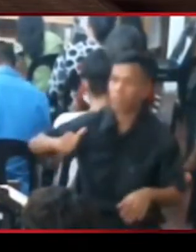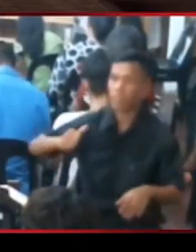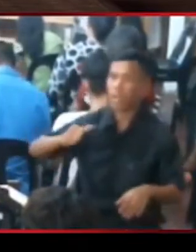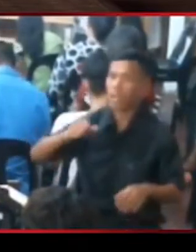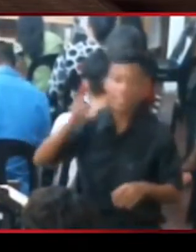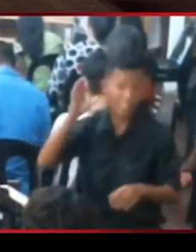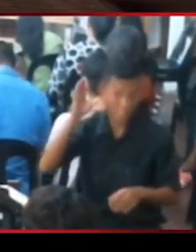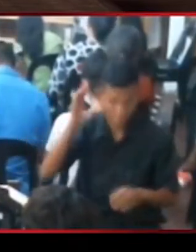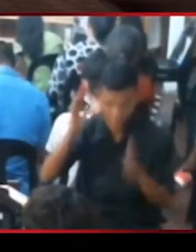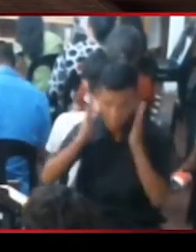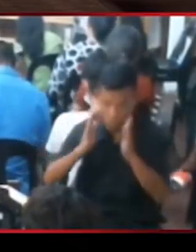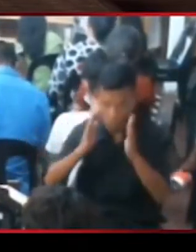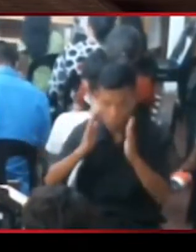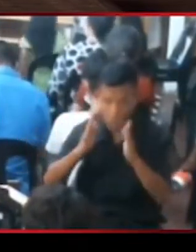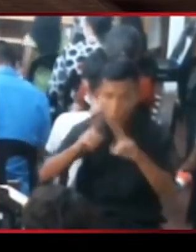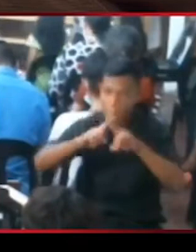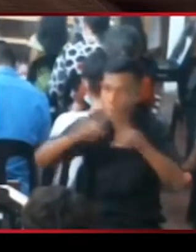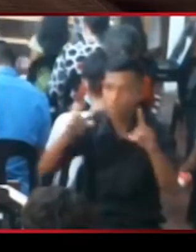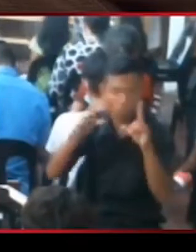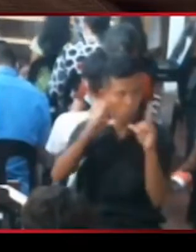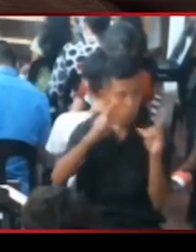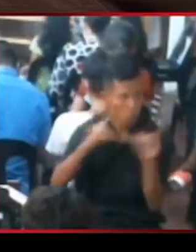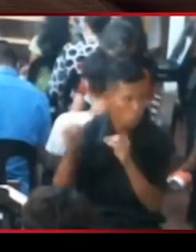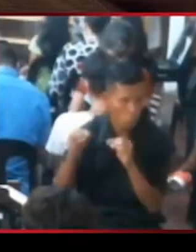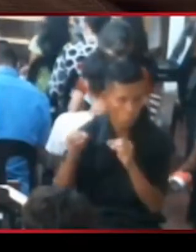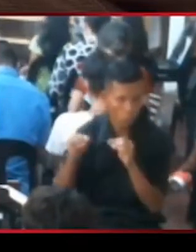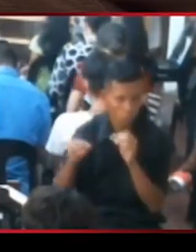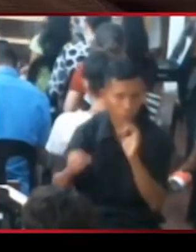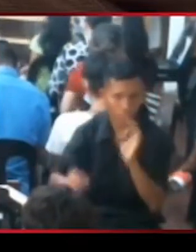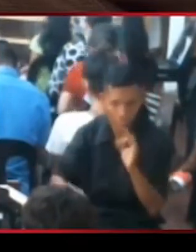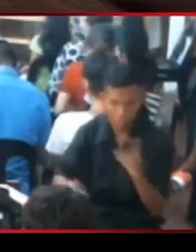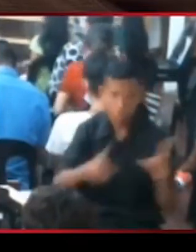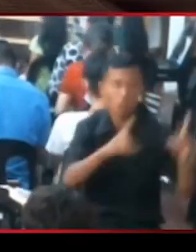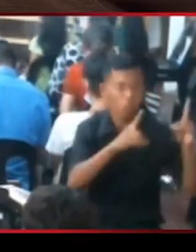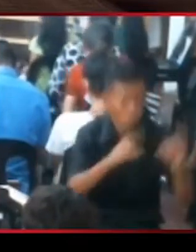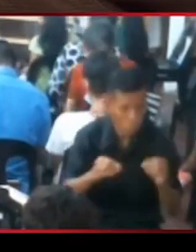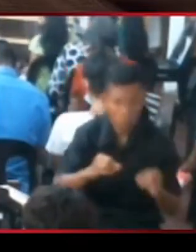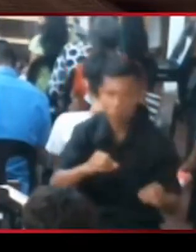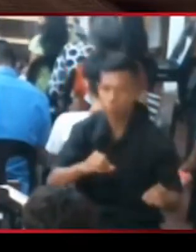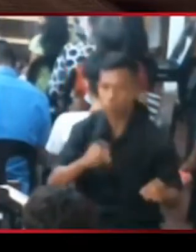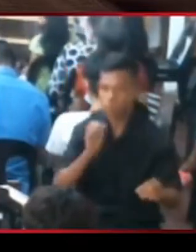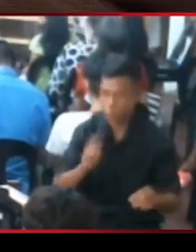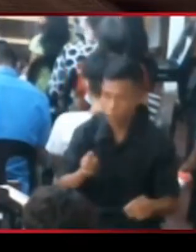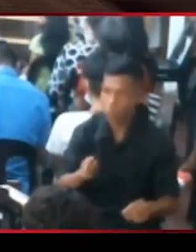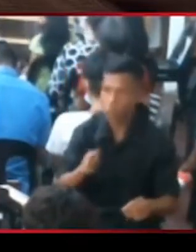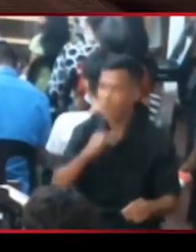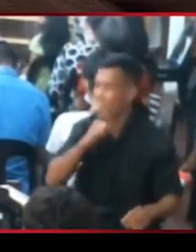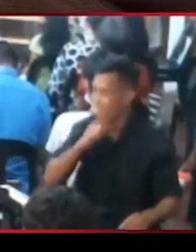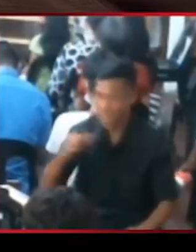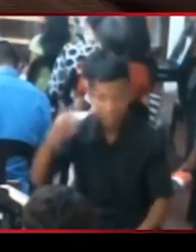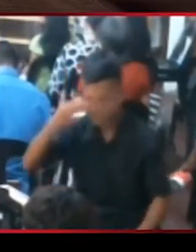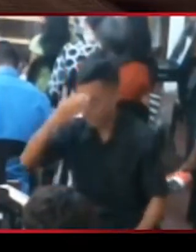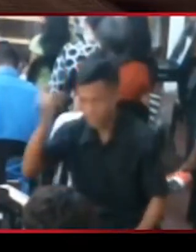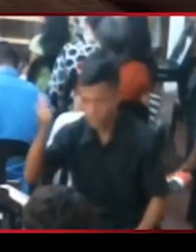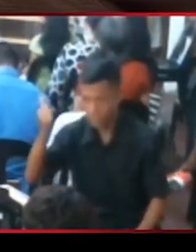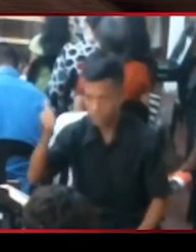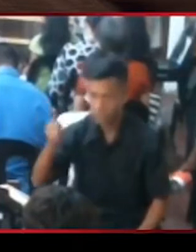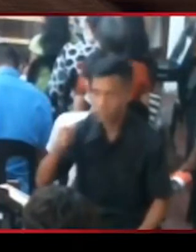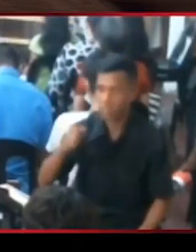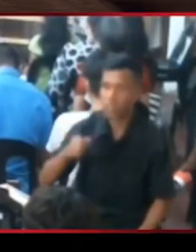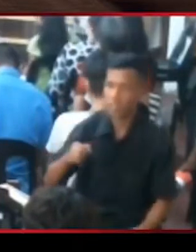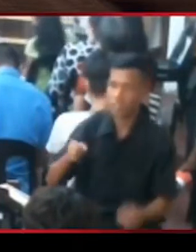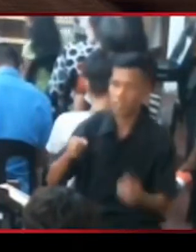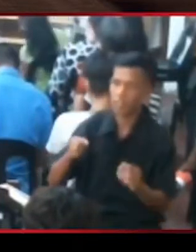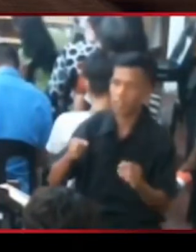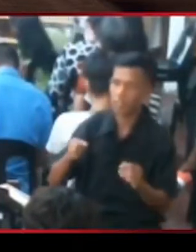a doer of the work, this man shall be blessed in his